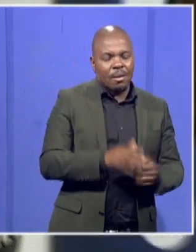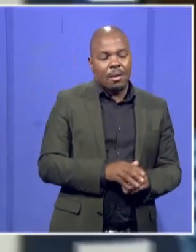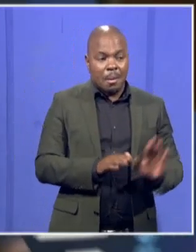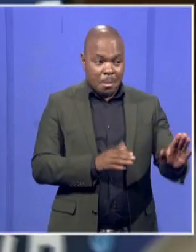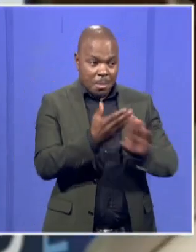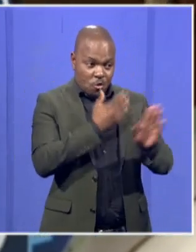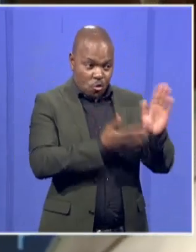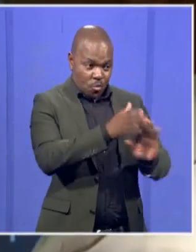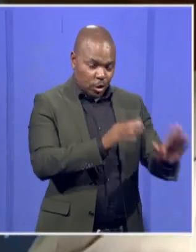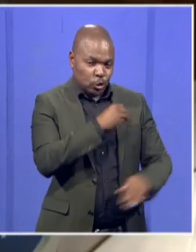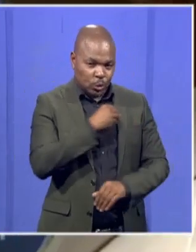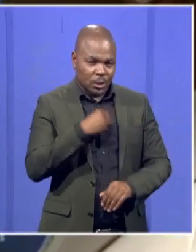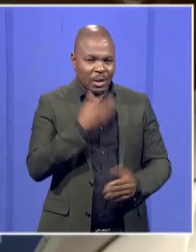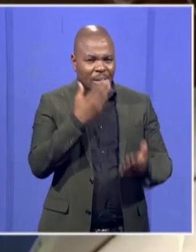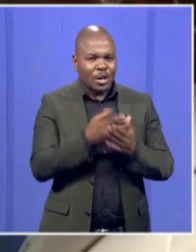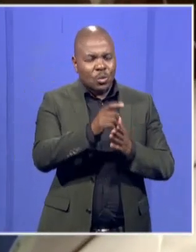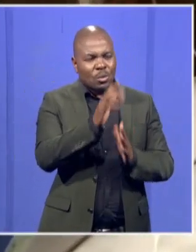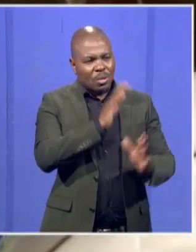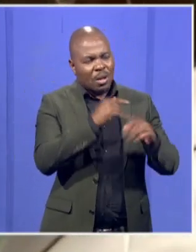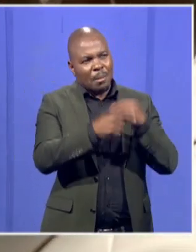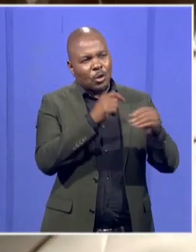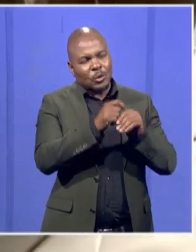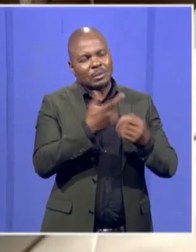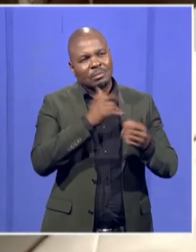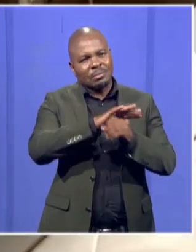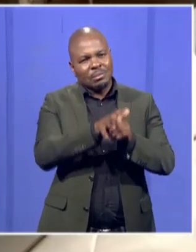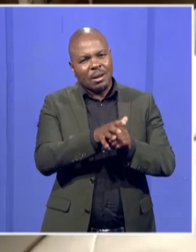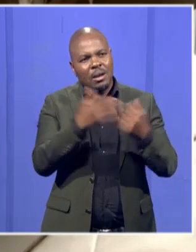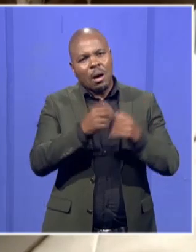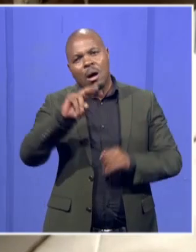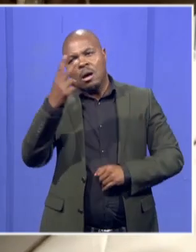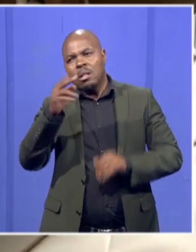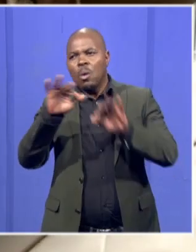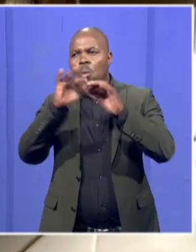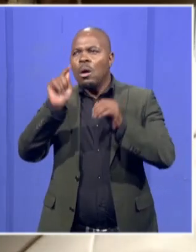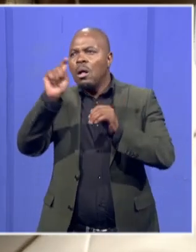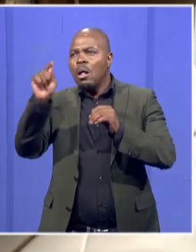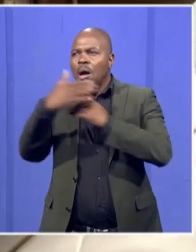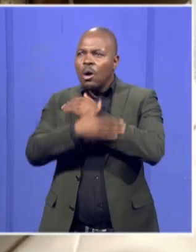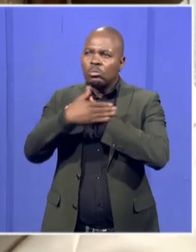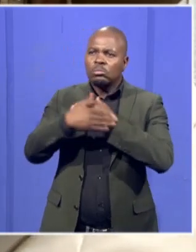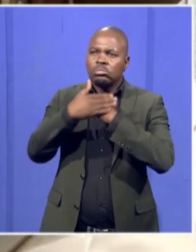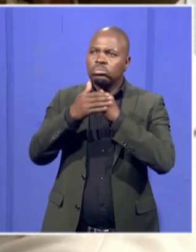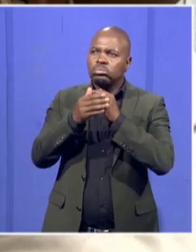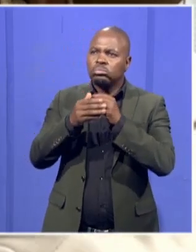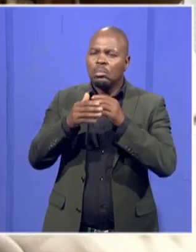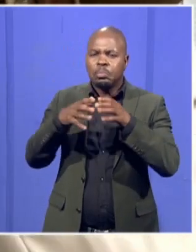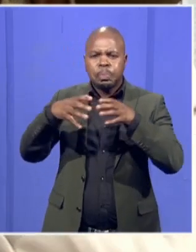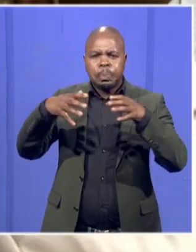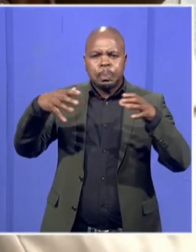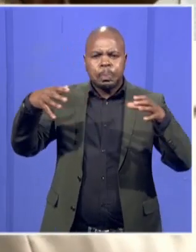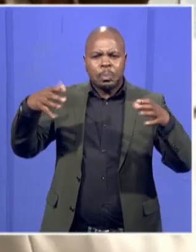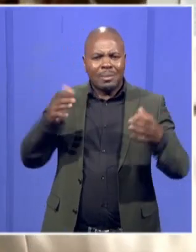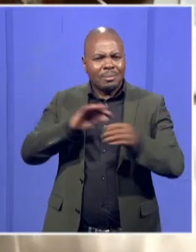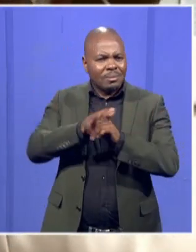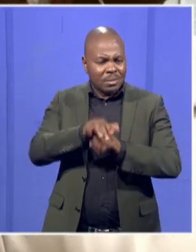Doctor, just coming back to COVID-19, I see it has sprung up in other parts of the world. How are we doing in South Africa? Should we